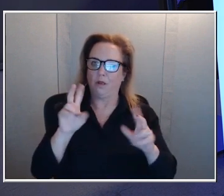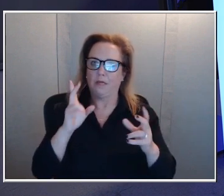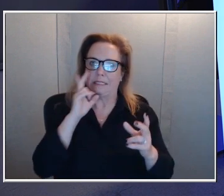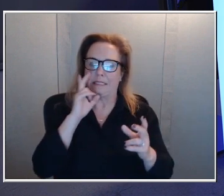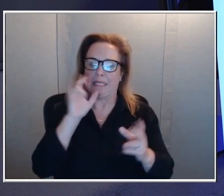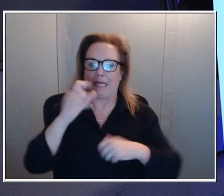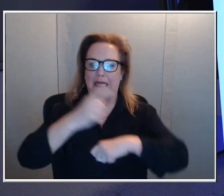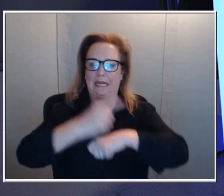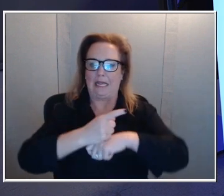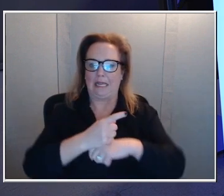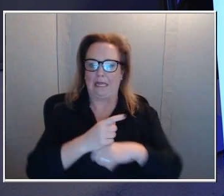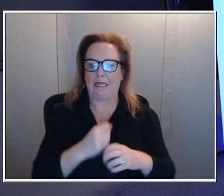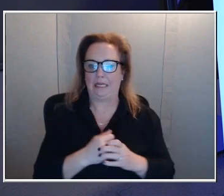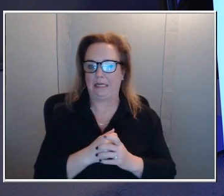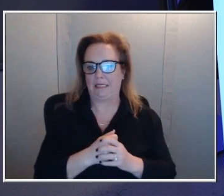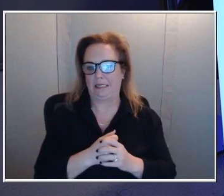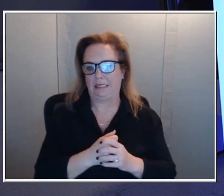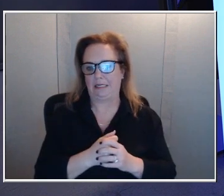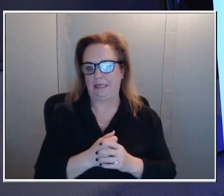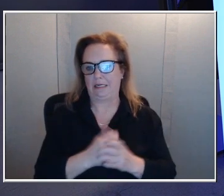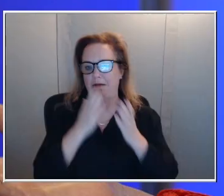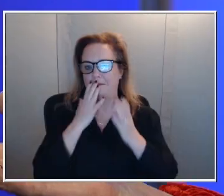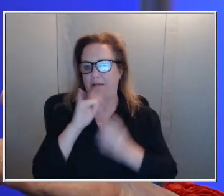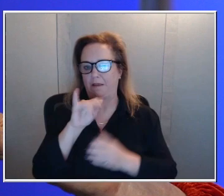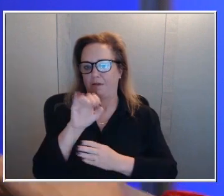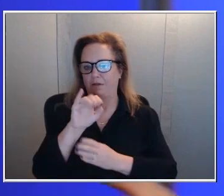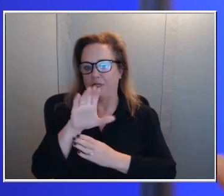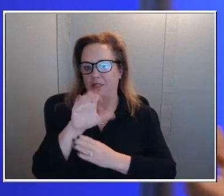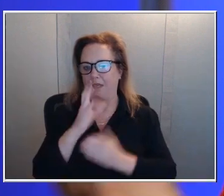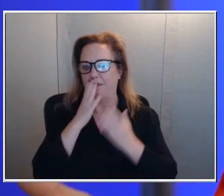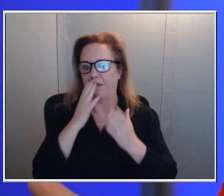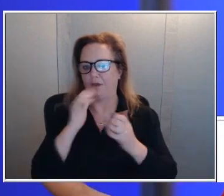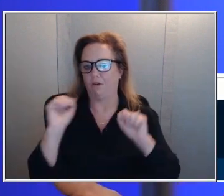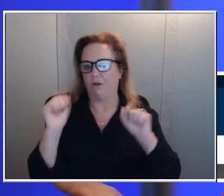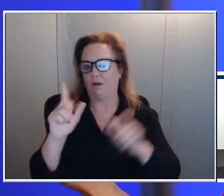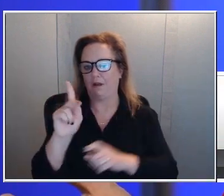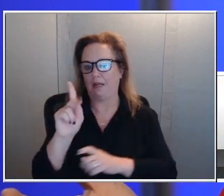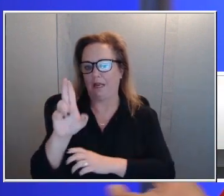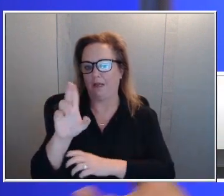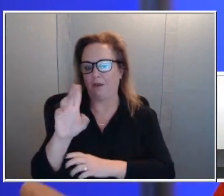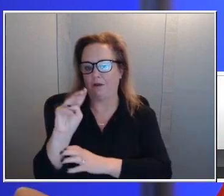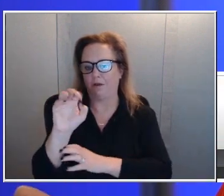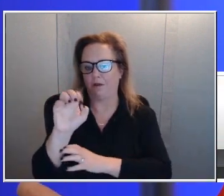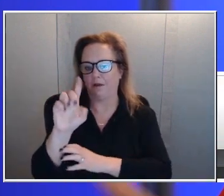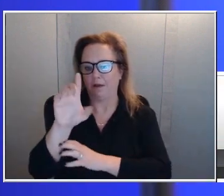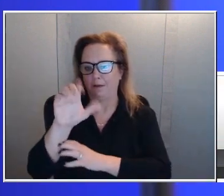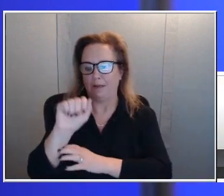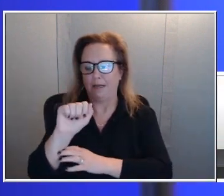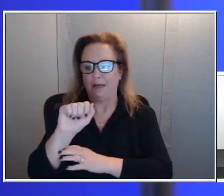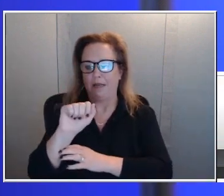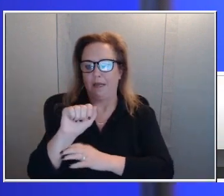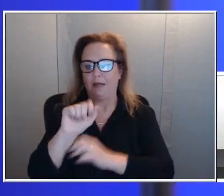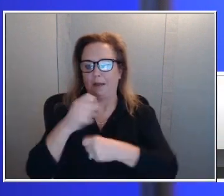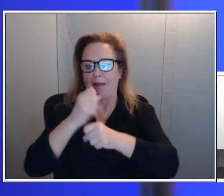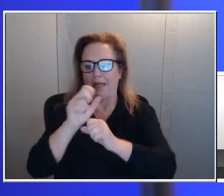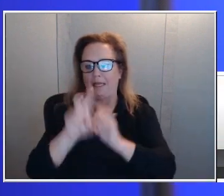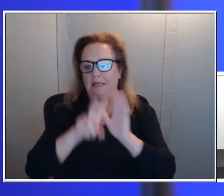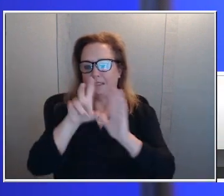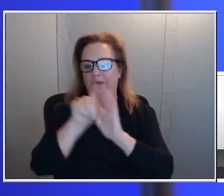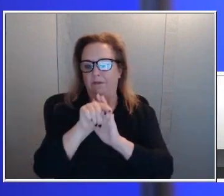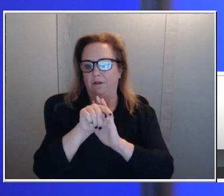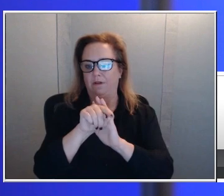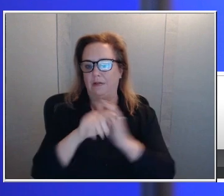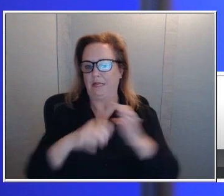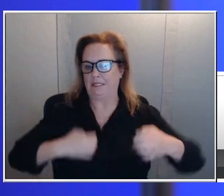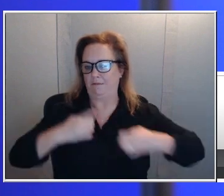day? Well, I thank you, Jessica. Thank you, all of you, KU and the media, and for creating the video that's emotional